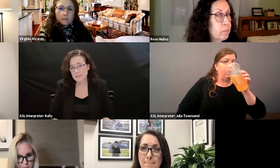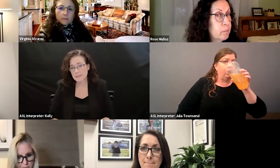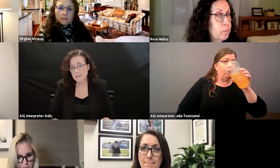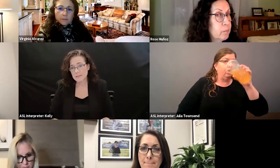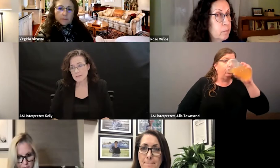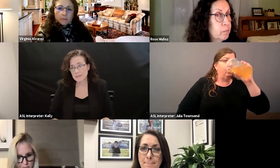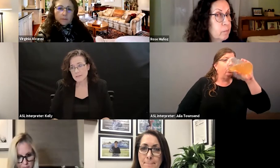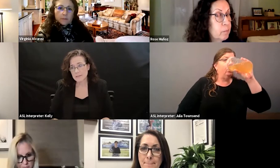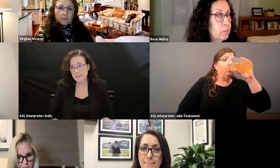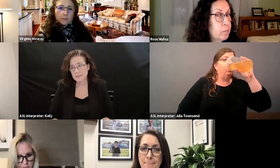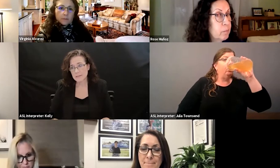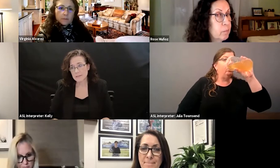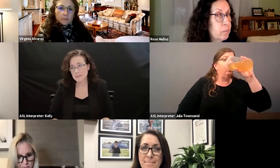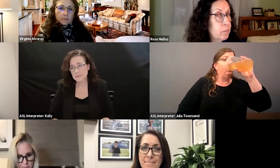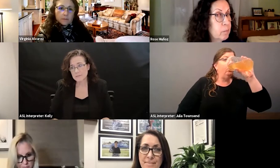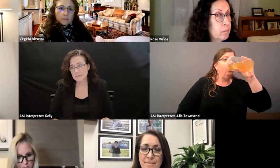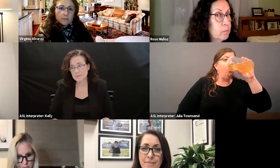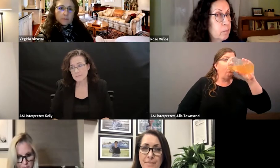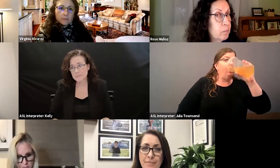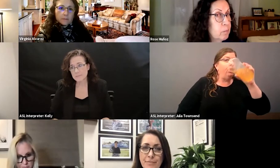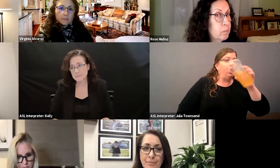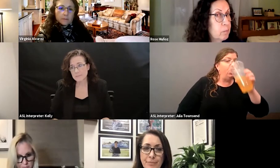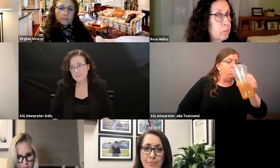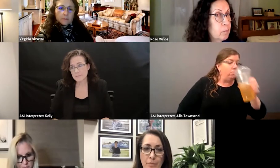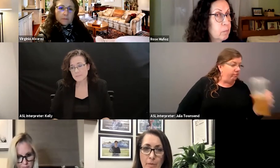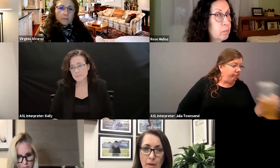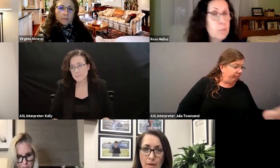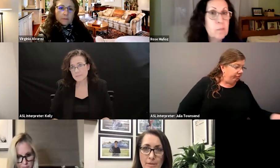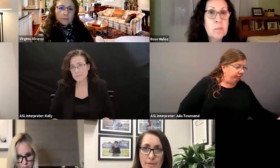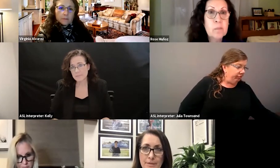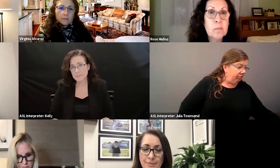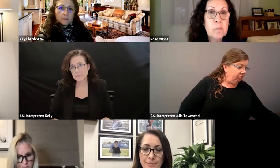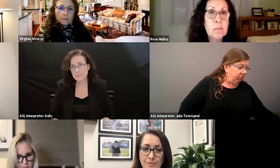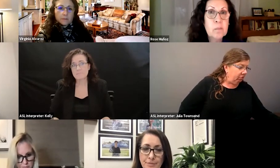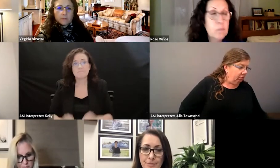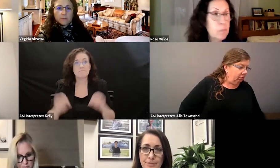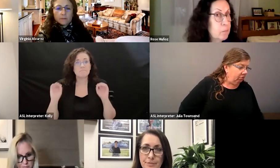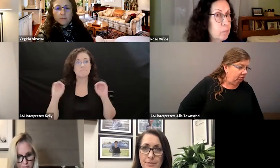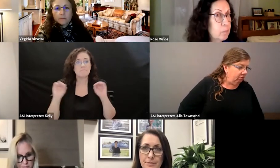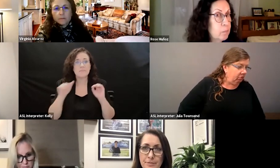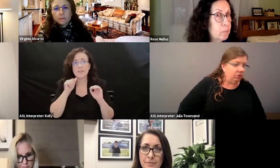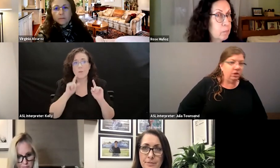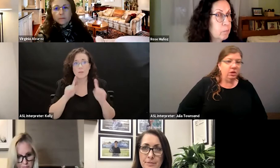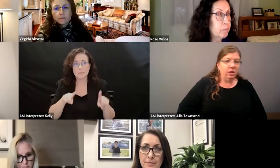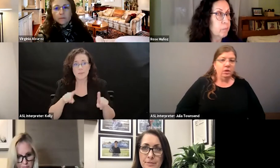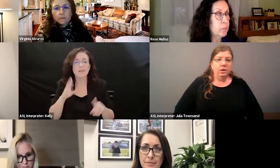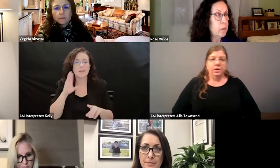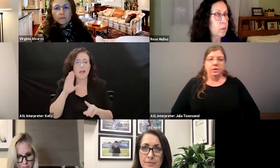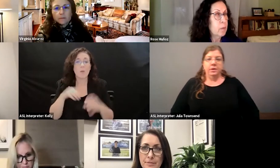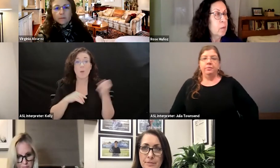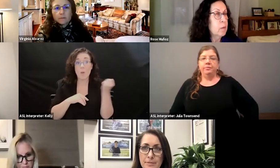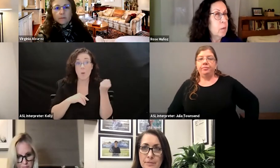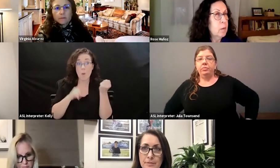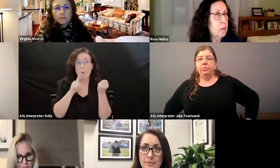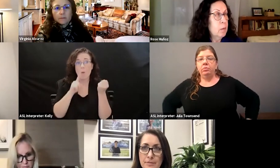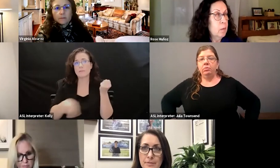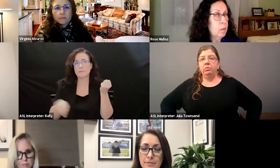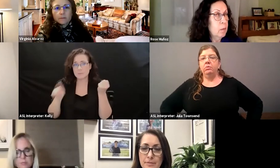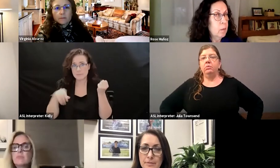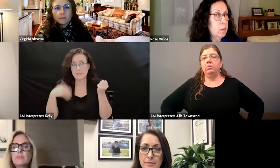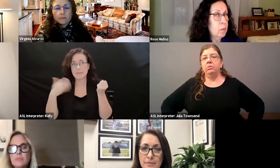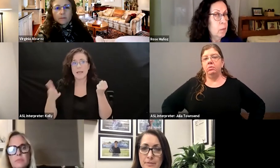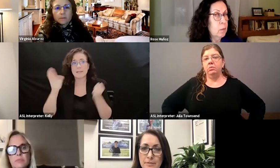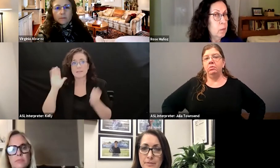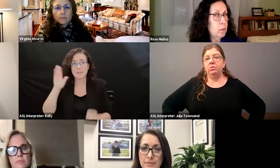since she's not responding i'm going to circle back and go with jennifer